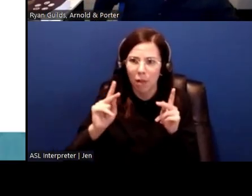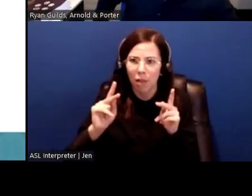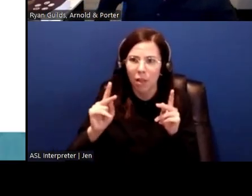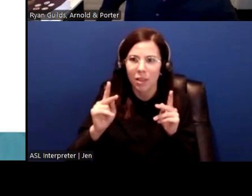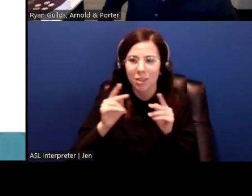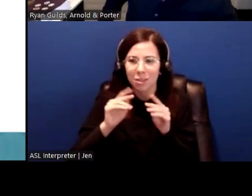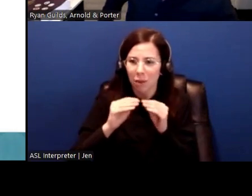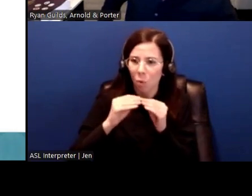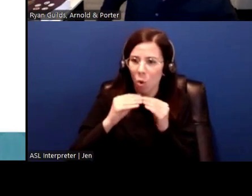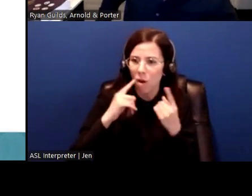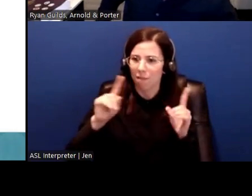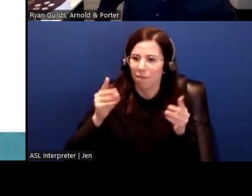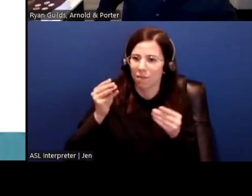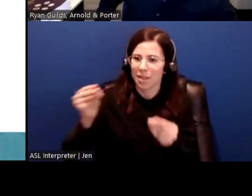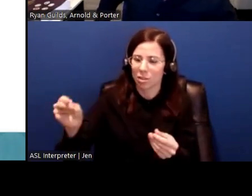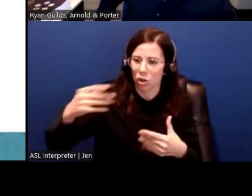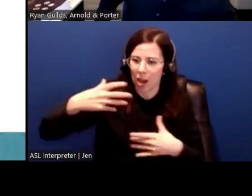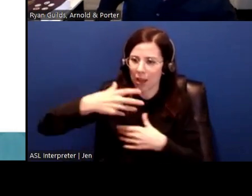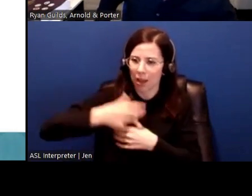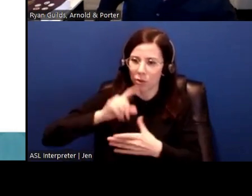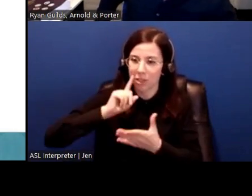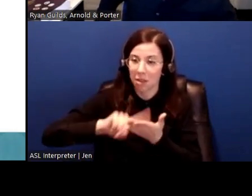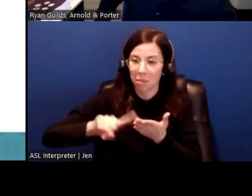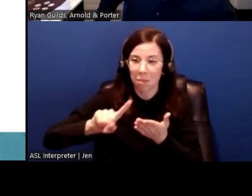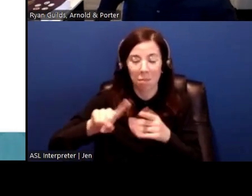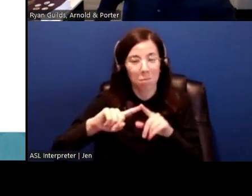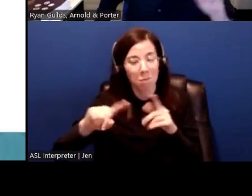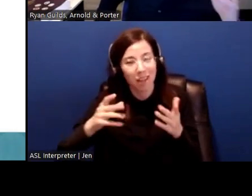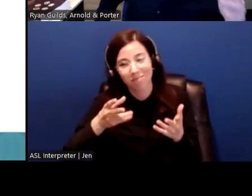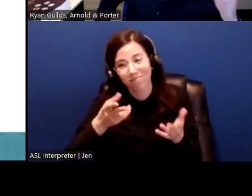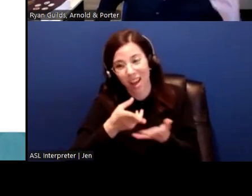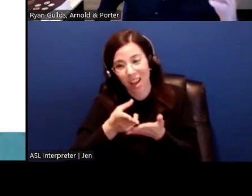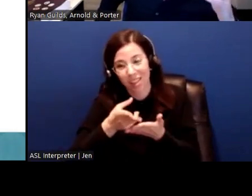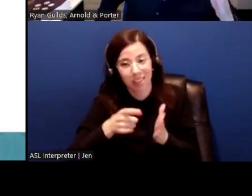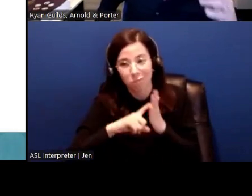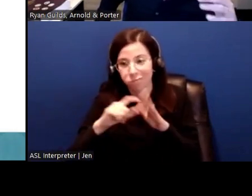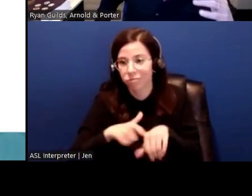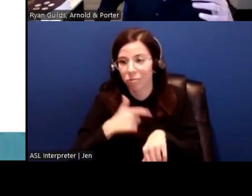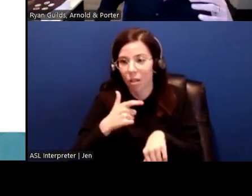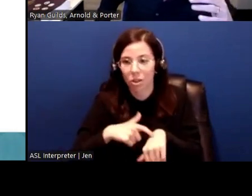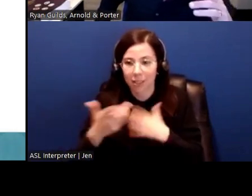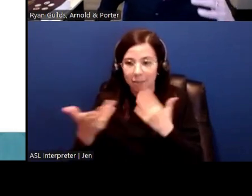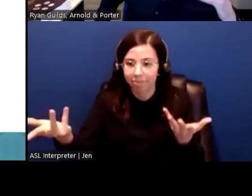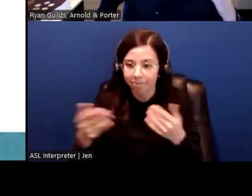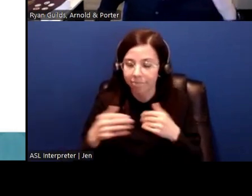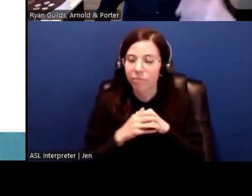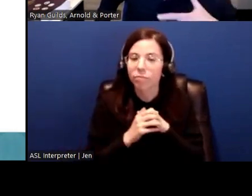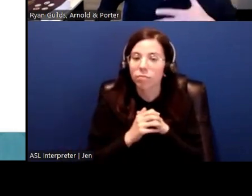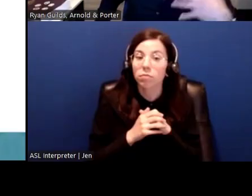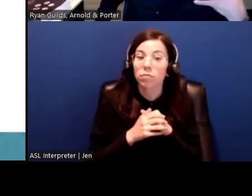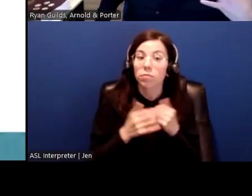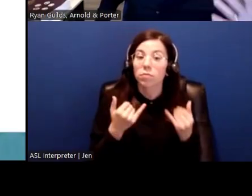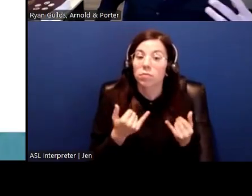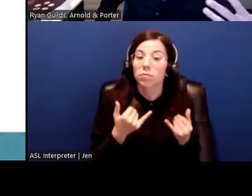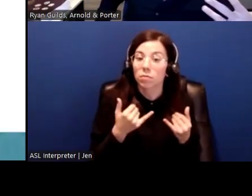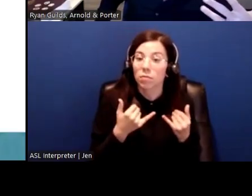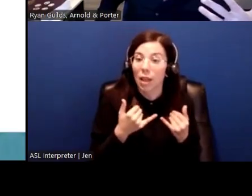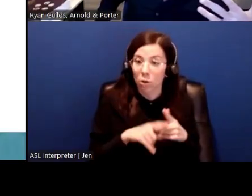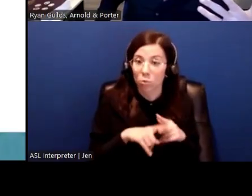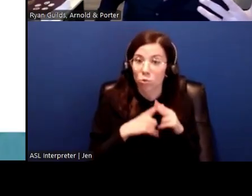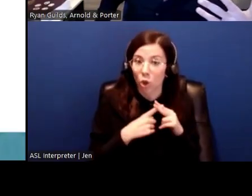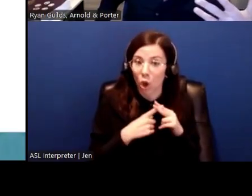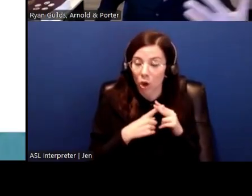comprehensive investigation. They are just candidly taking too long. However, once a case is initiated, absent some